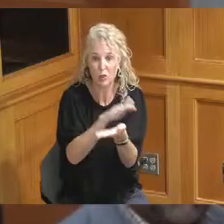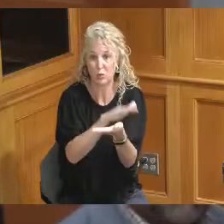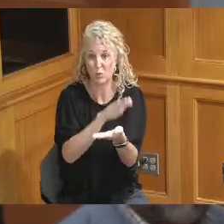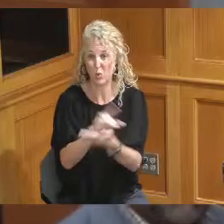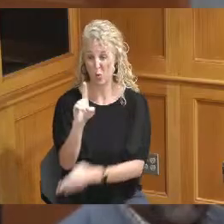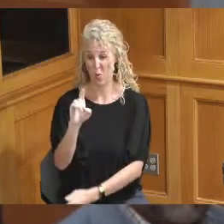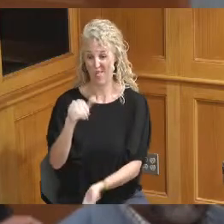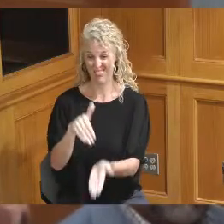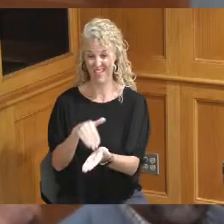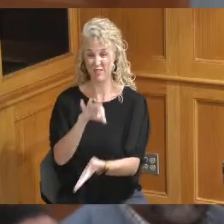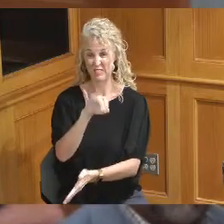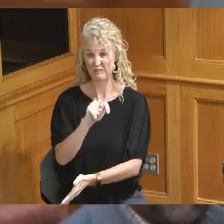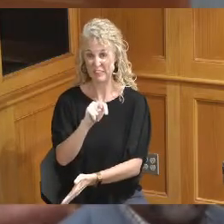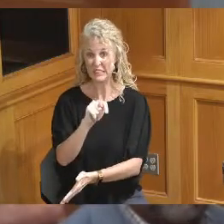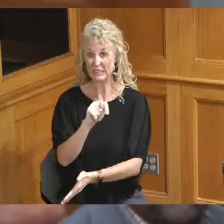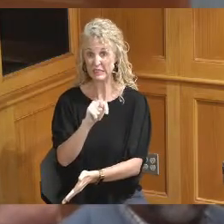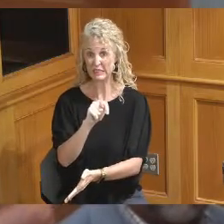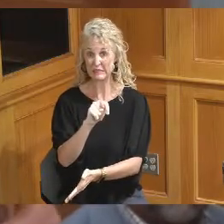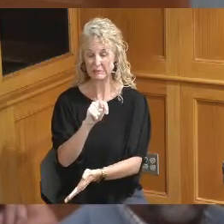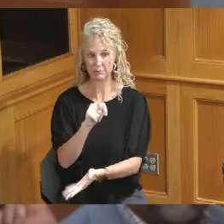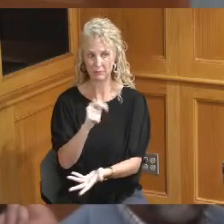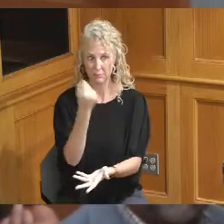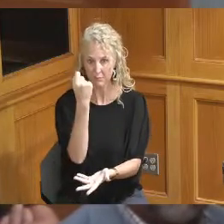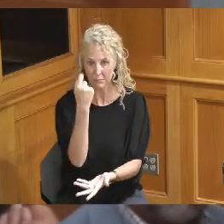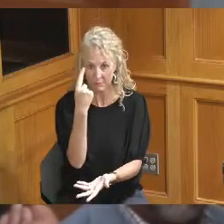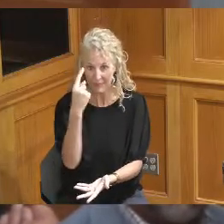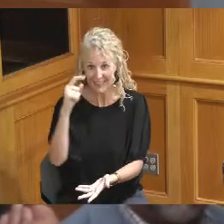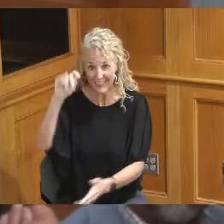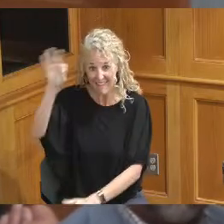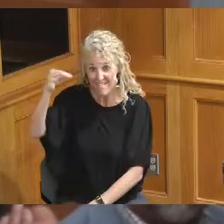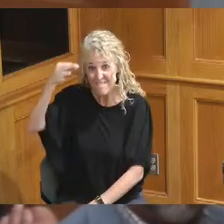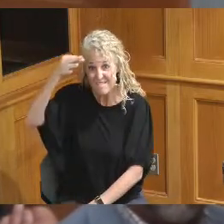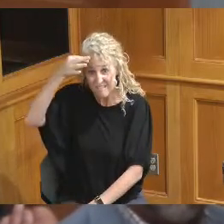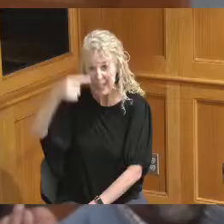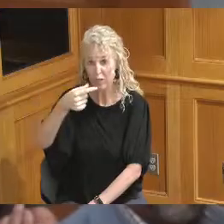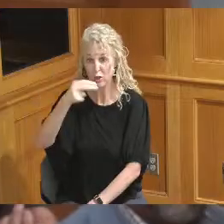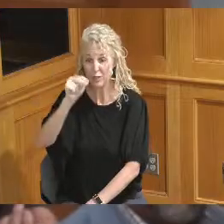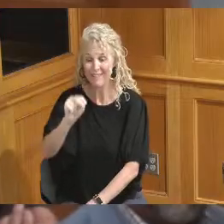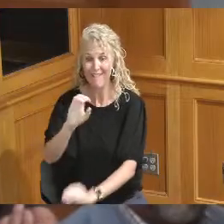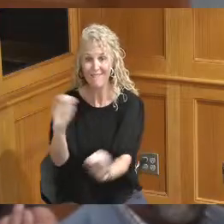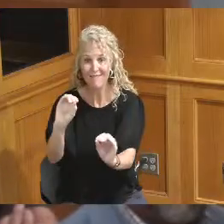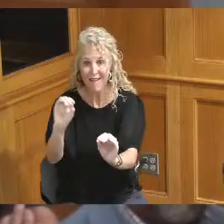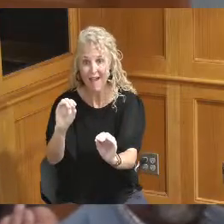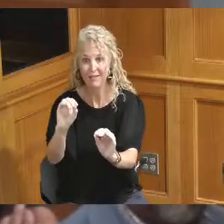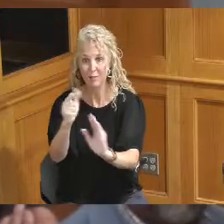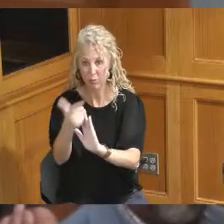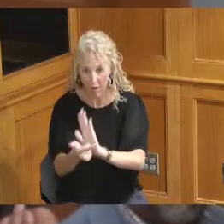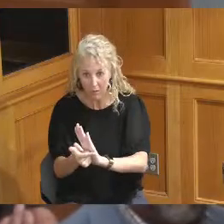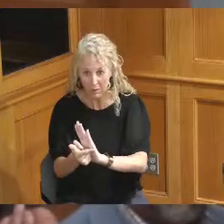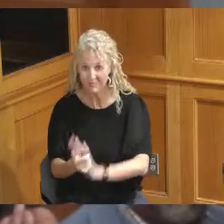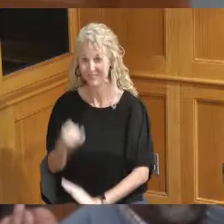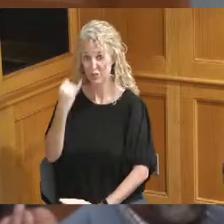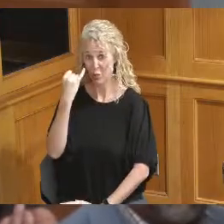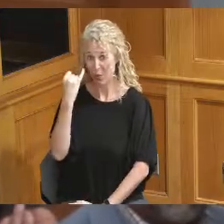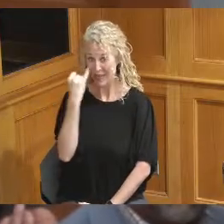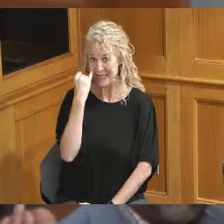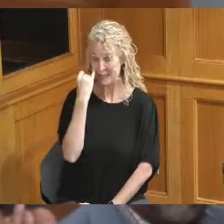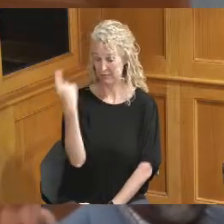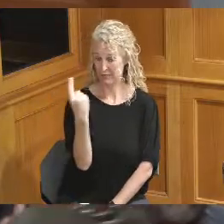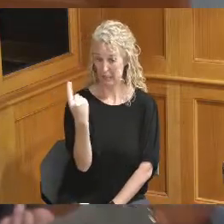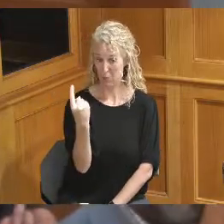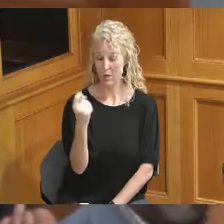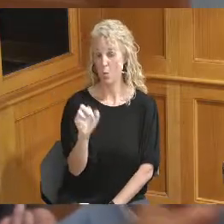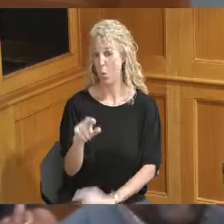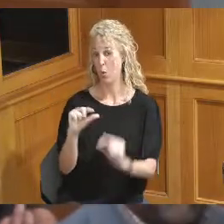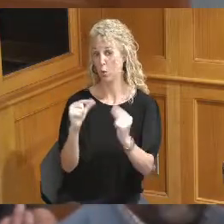a private or public school property as outlined in the Federal Gun-Free School Zones Act. If that individual or group is